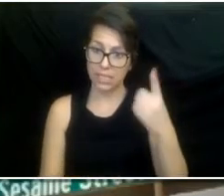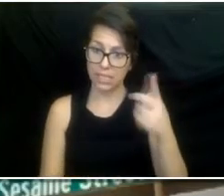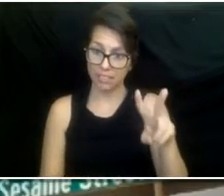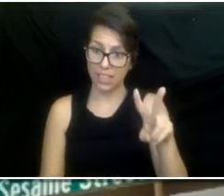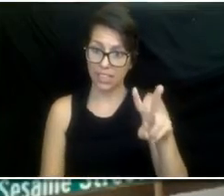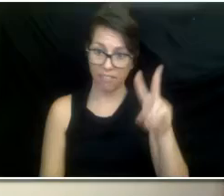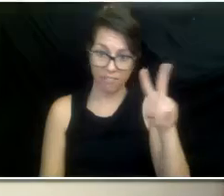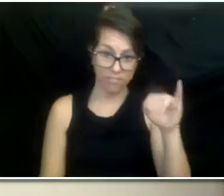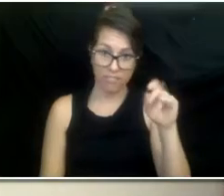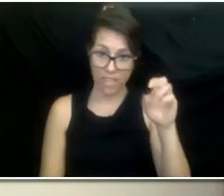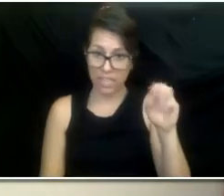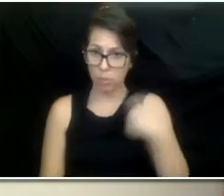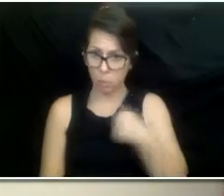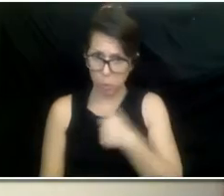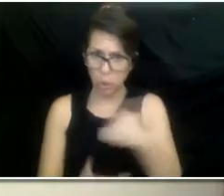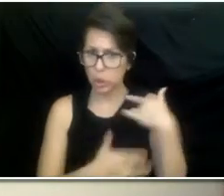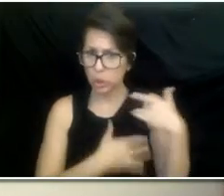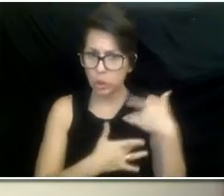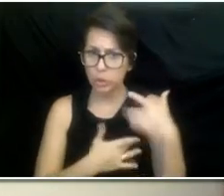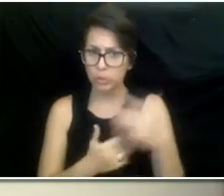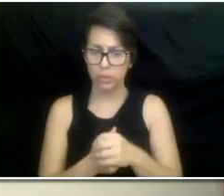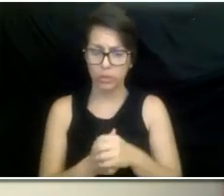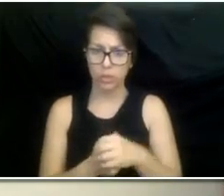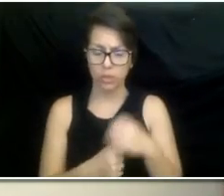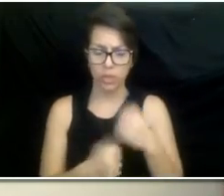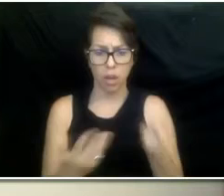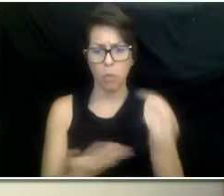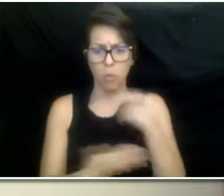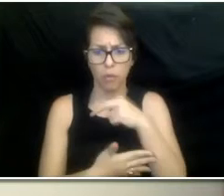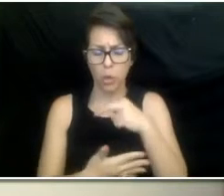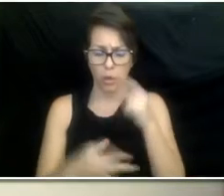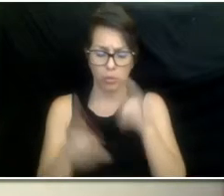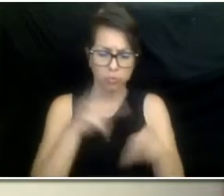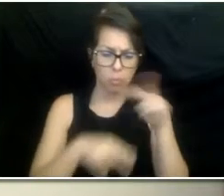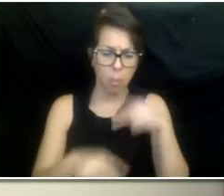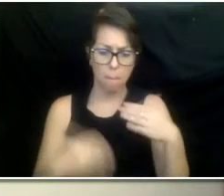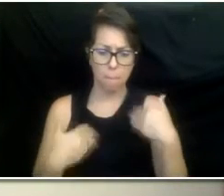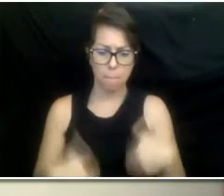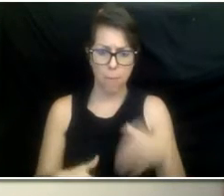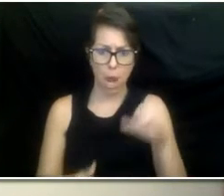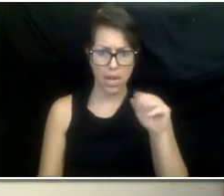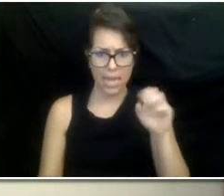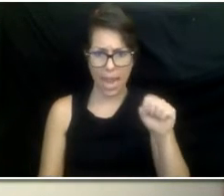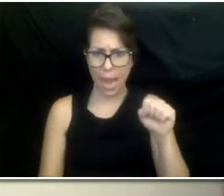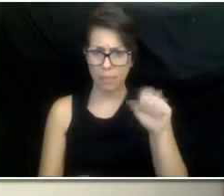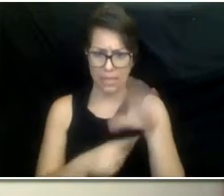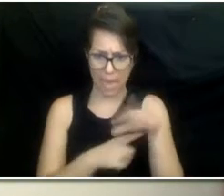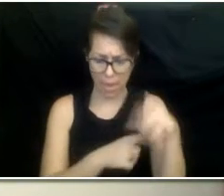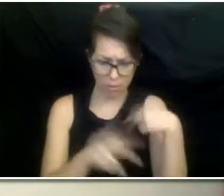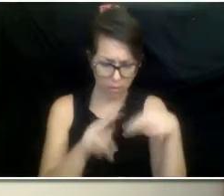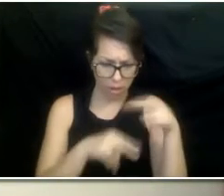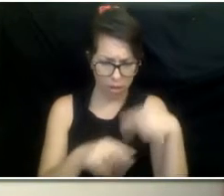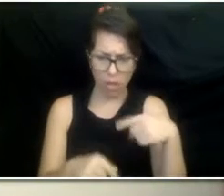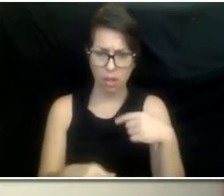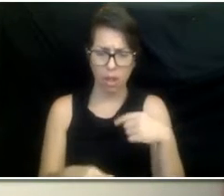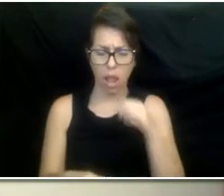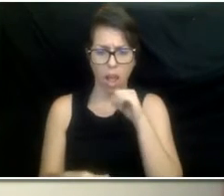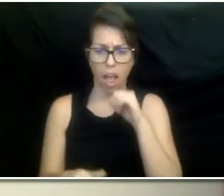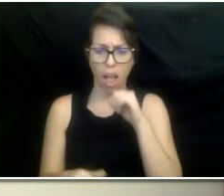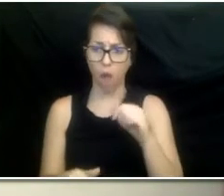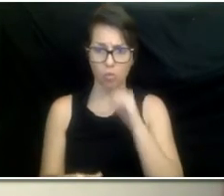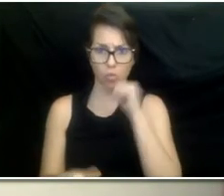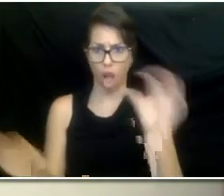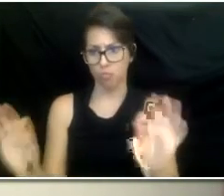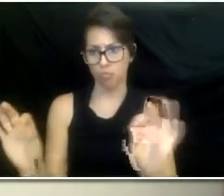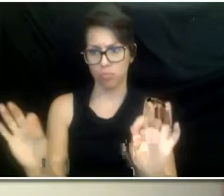everything's fine that's why that's just one of the things that we're doing right so but it's an important thing to your point that you just